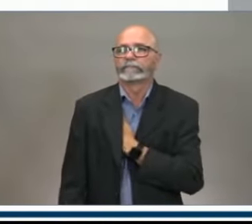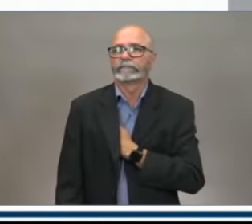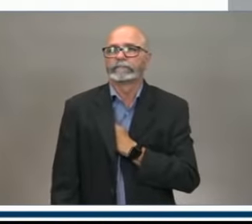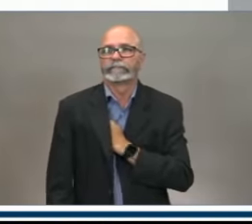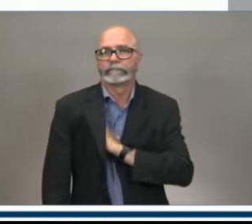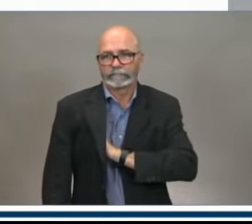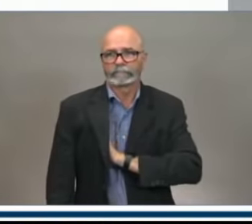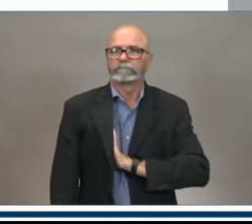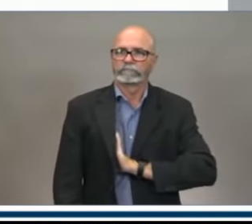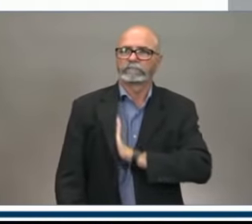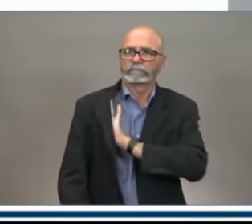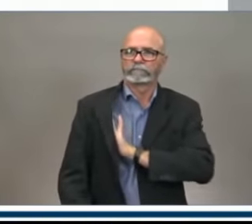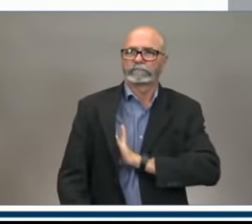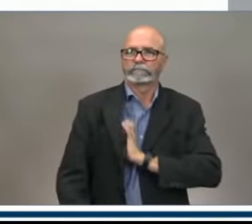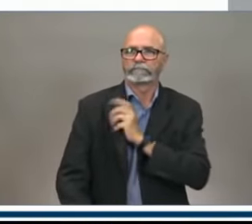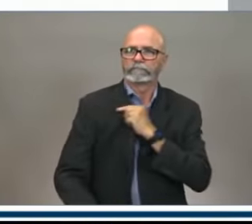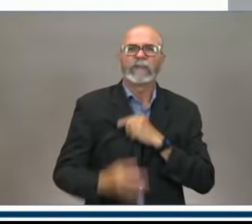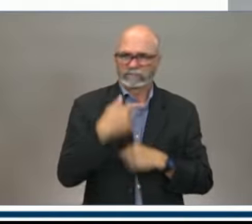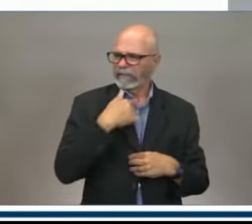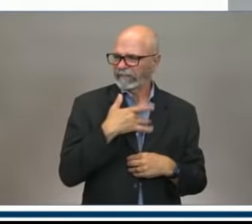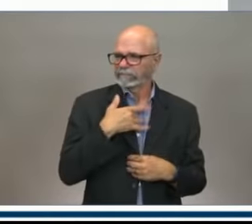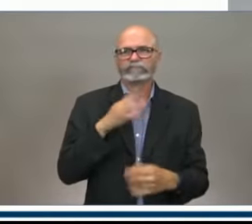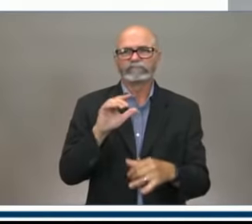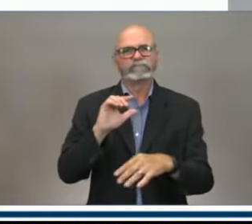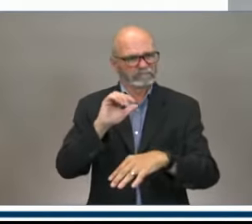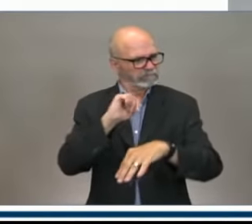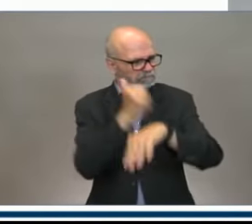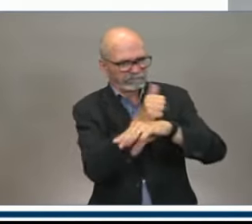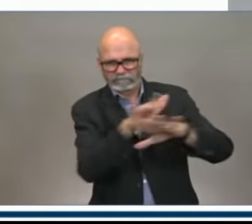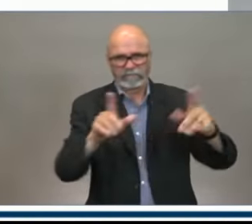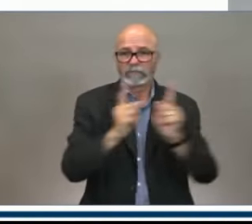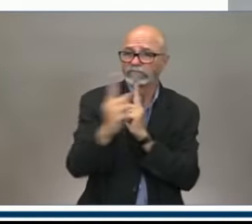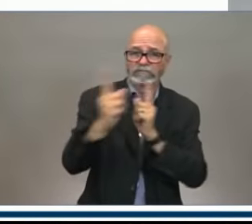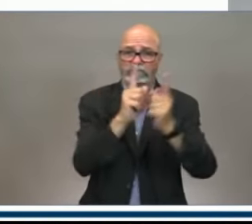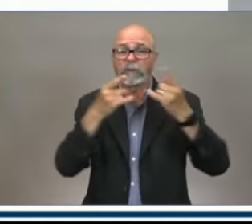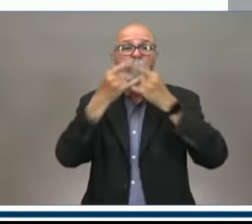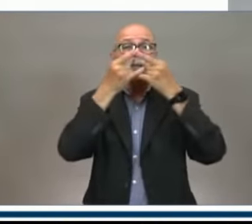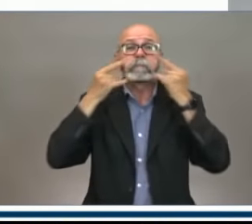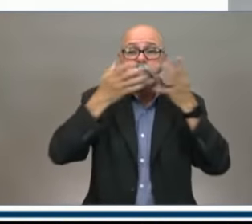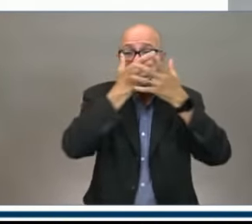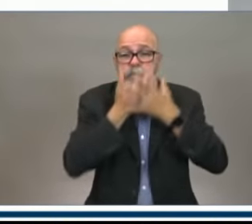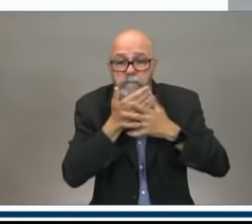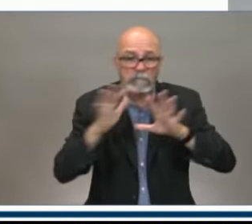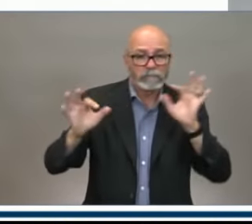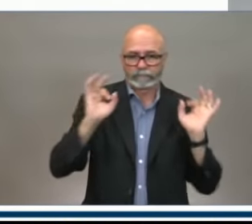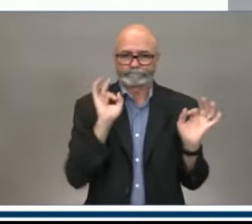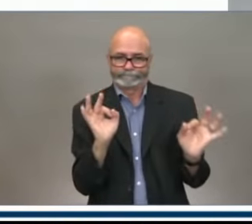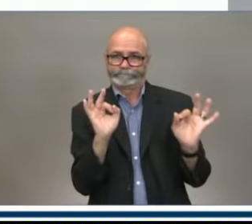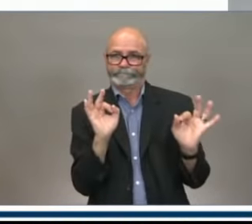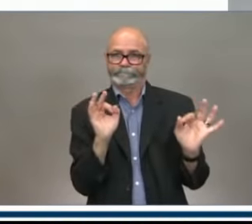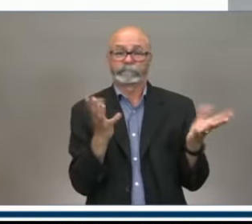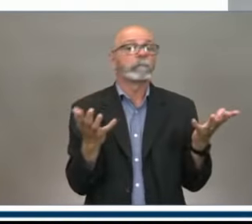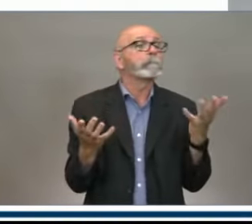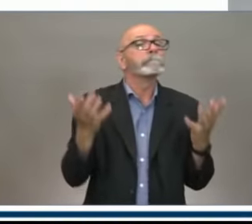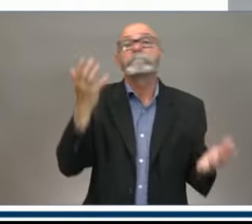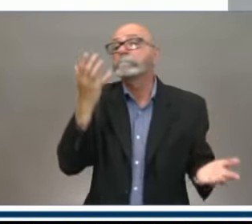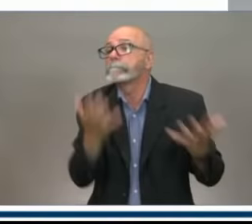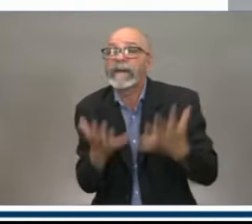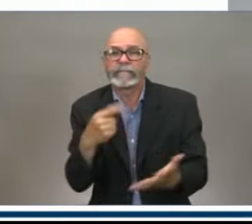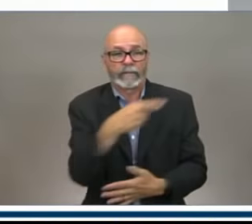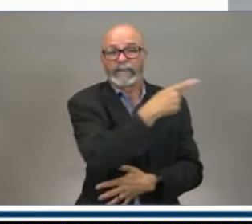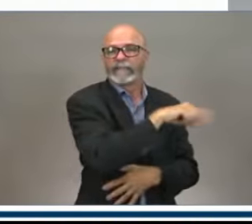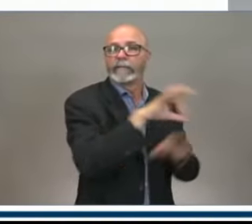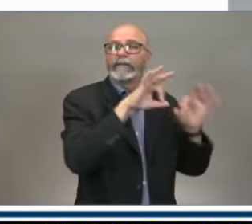have in place now, with maintaining social distancing, masking of visitors, that even if people may be very frail in their